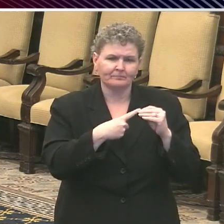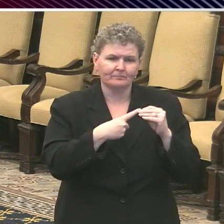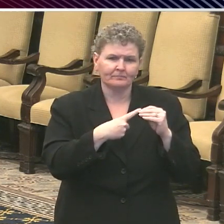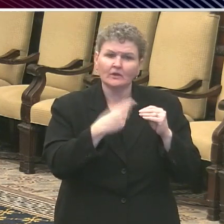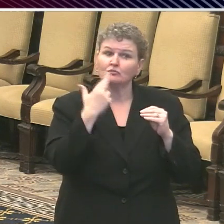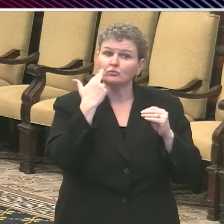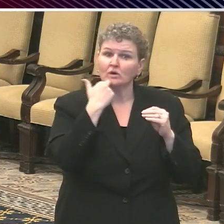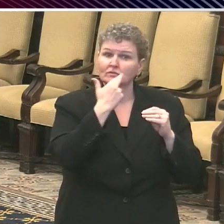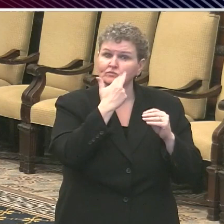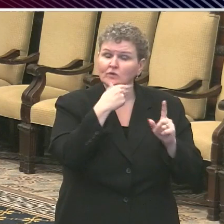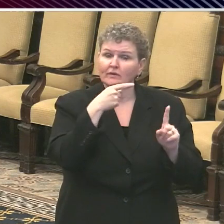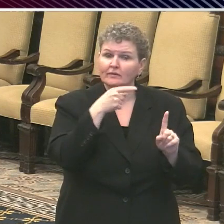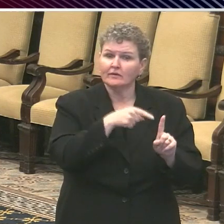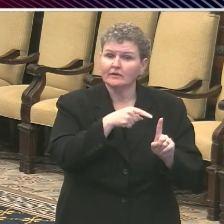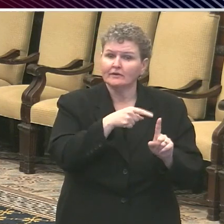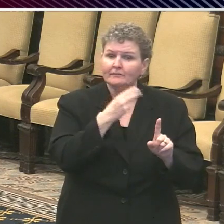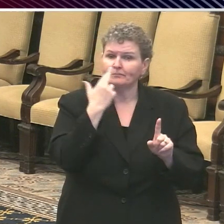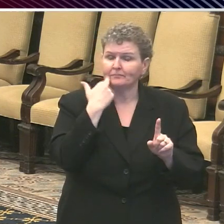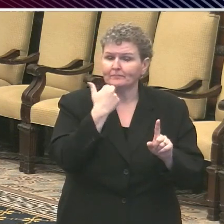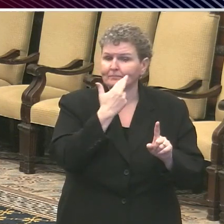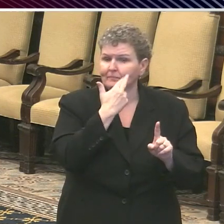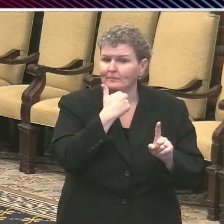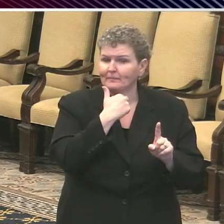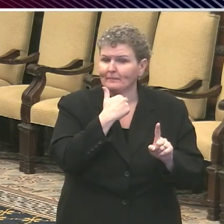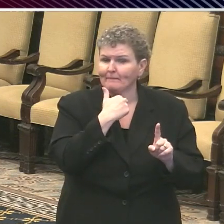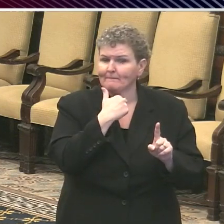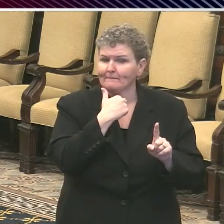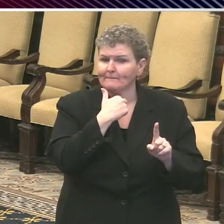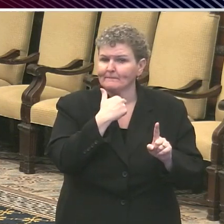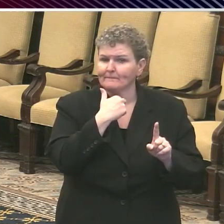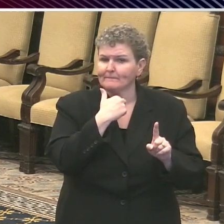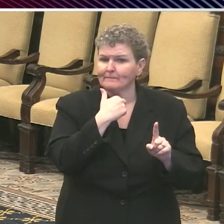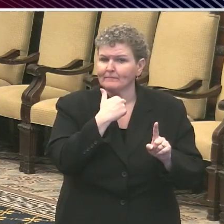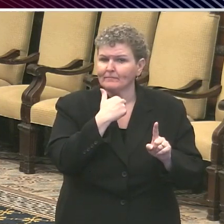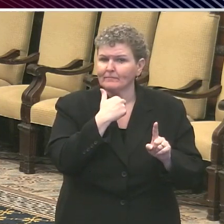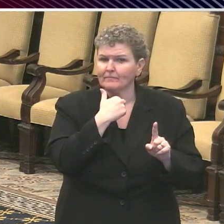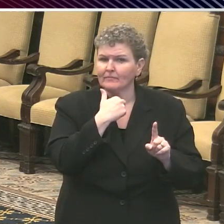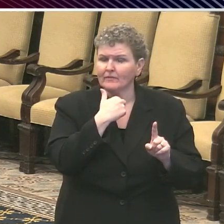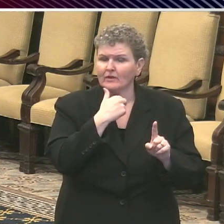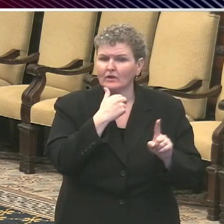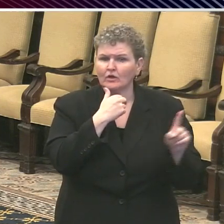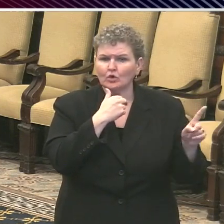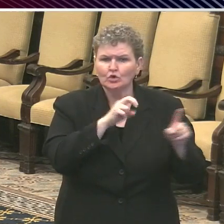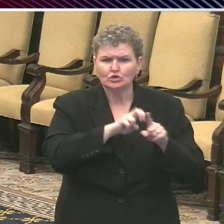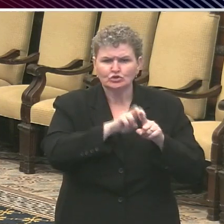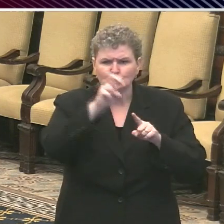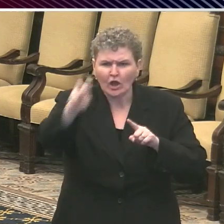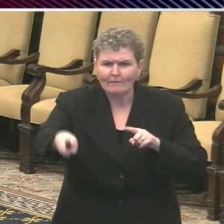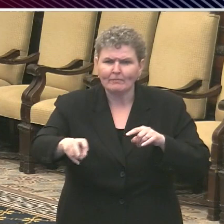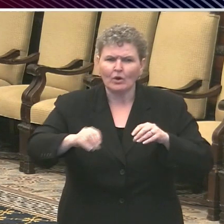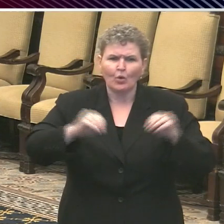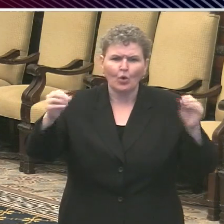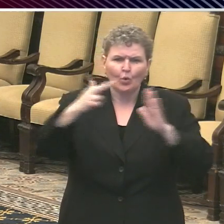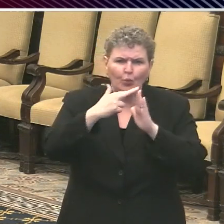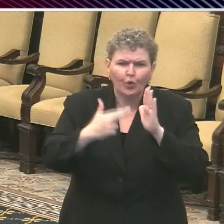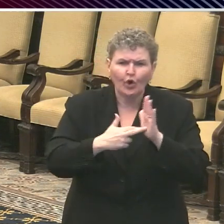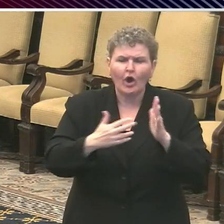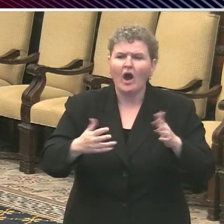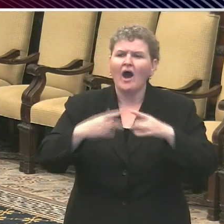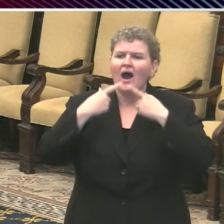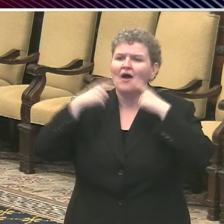restaurants are sort of jumping the gun when it comes to the potential